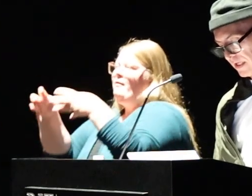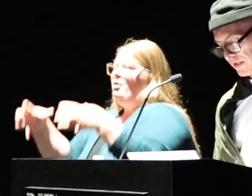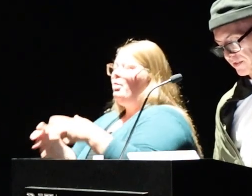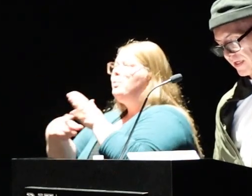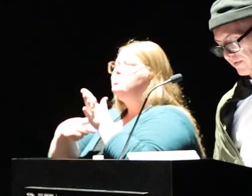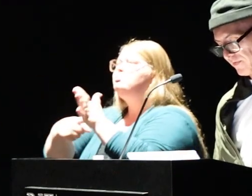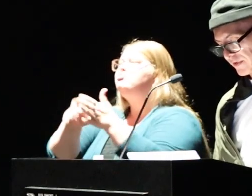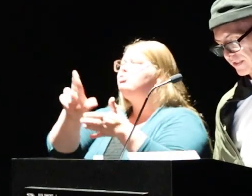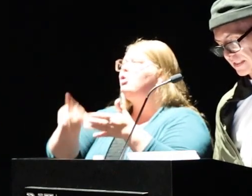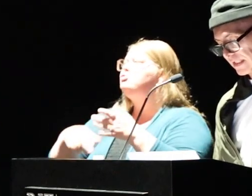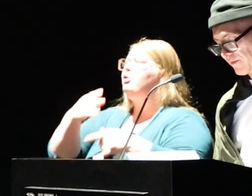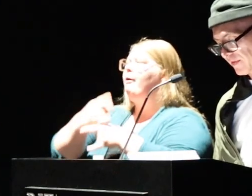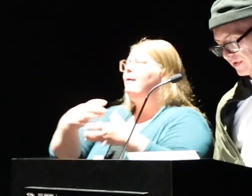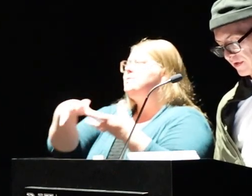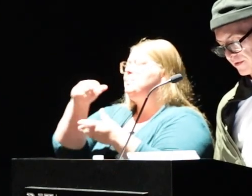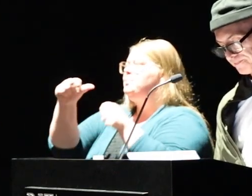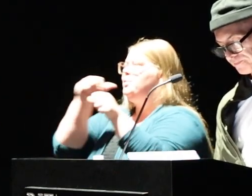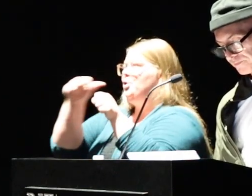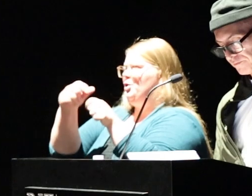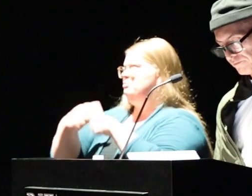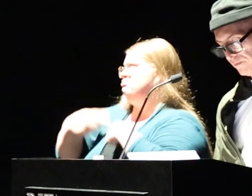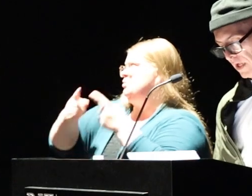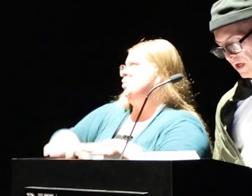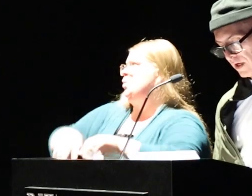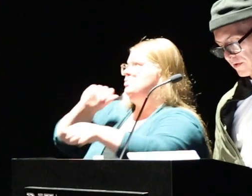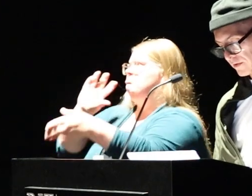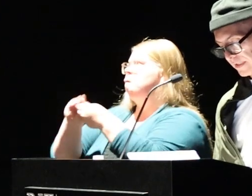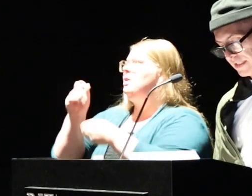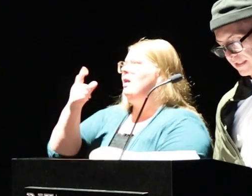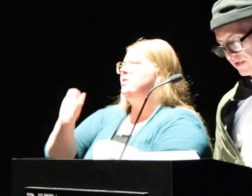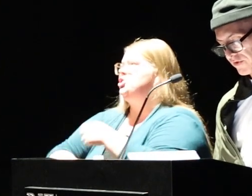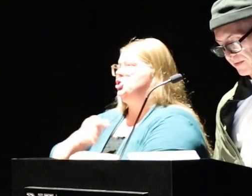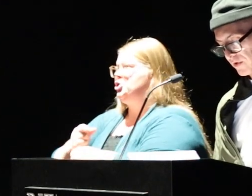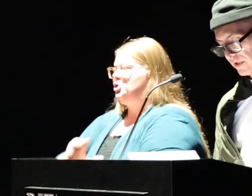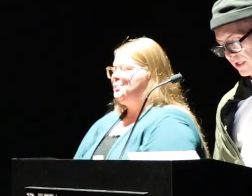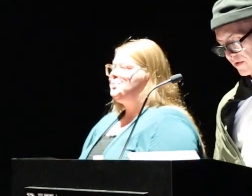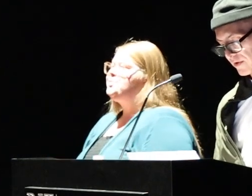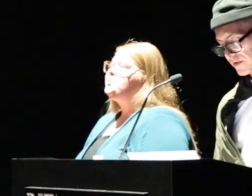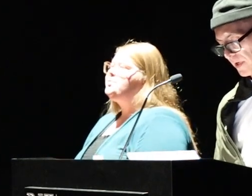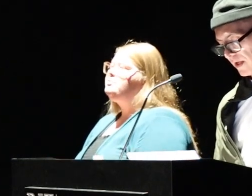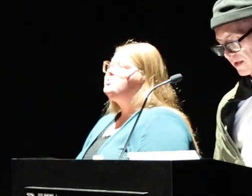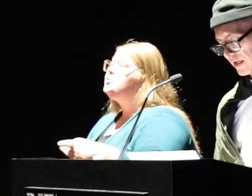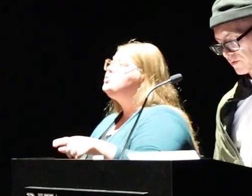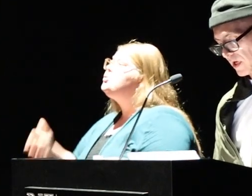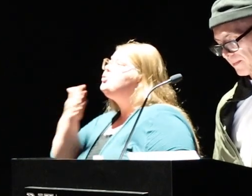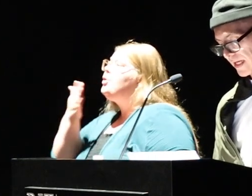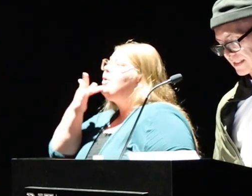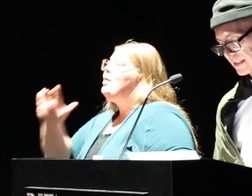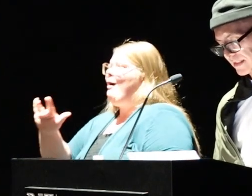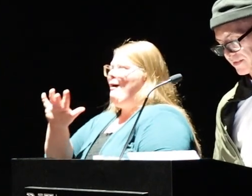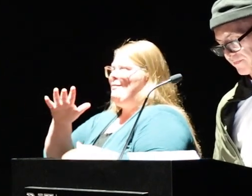bars, just having finished its 11th year. Under his leadership, Good Luck earned a spot on